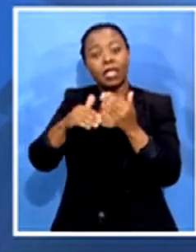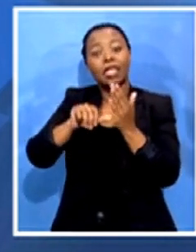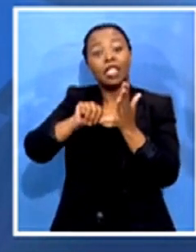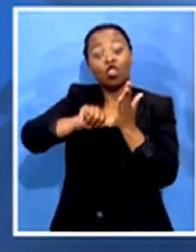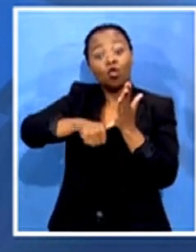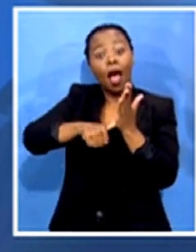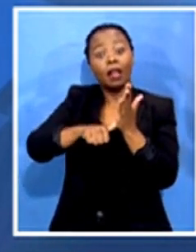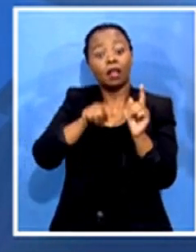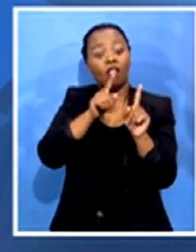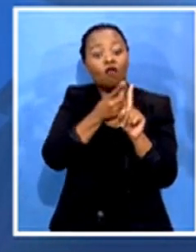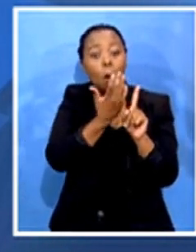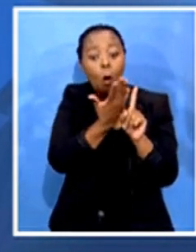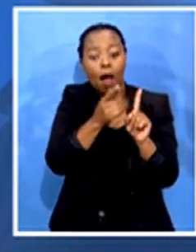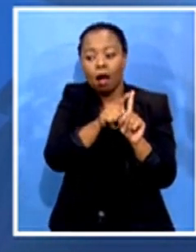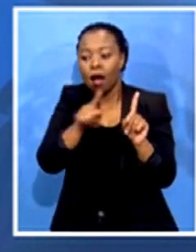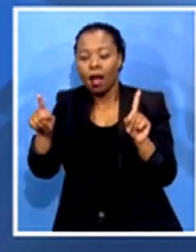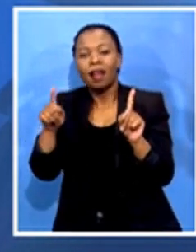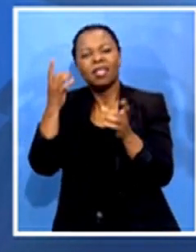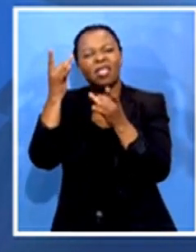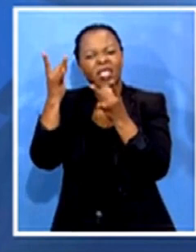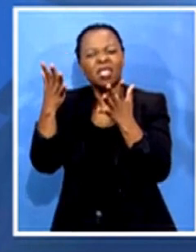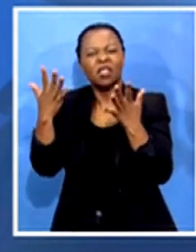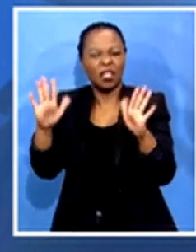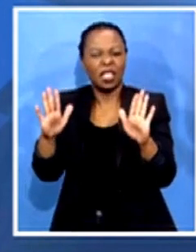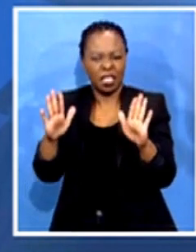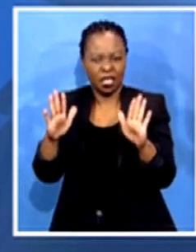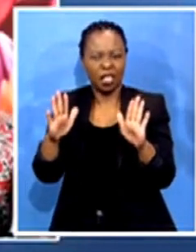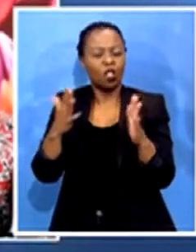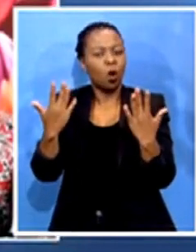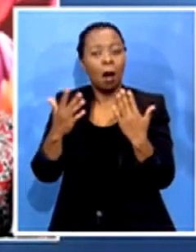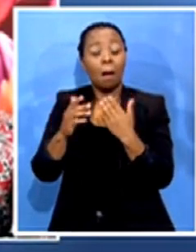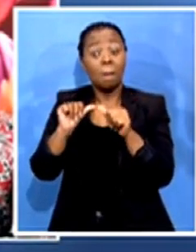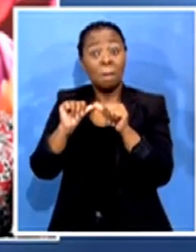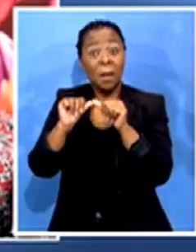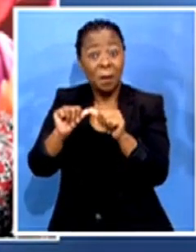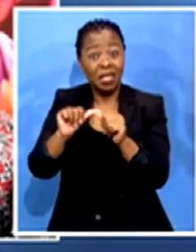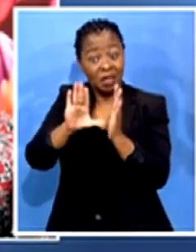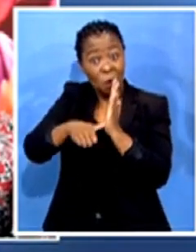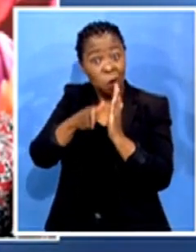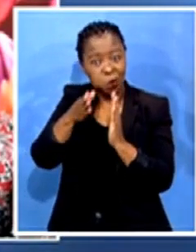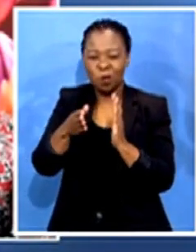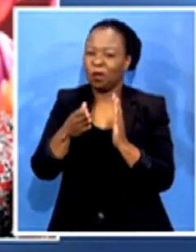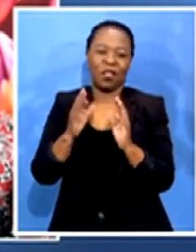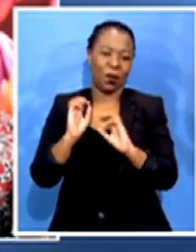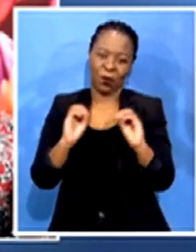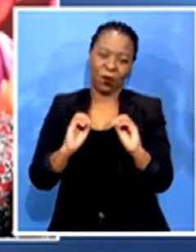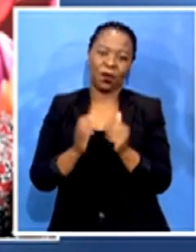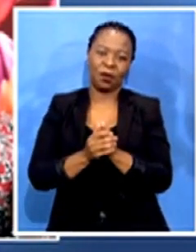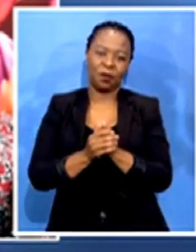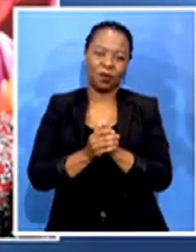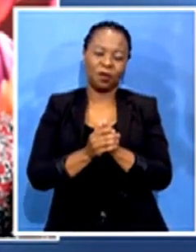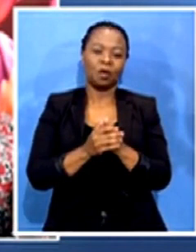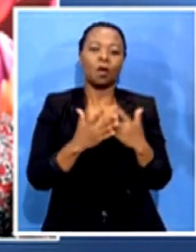front. There's no permanent disabilities that have lapsed. So what should be the way forward now